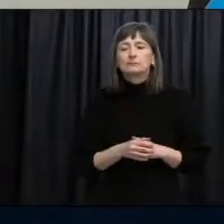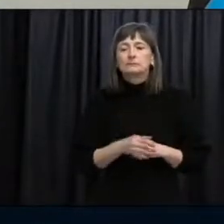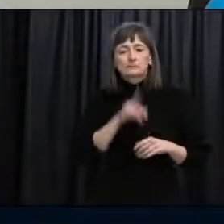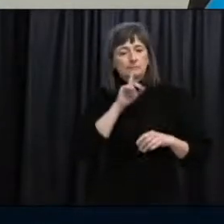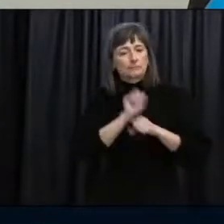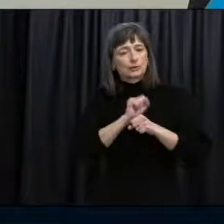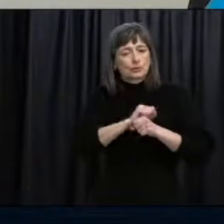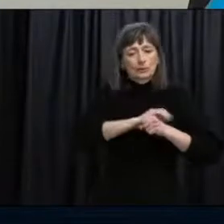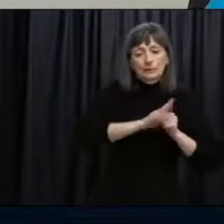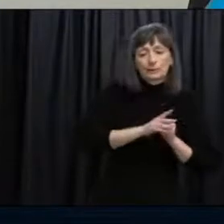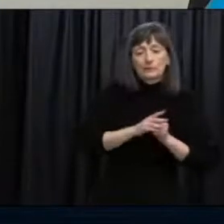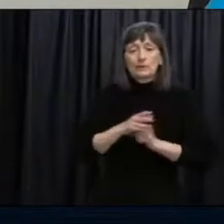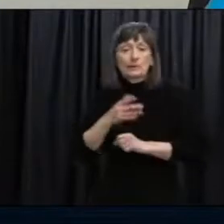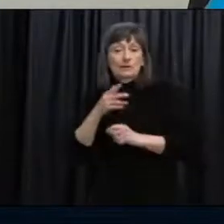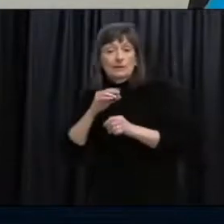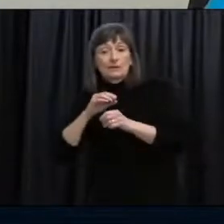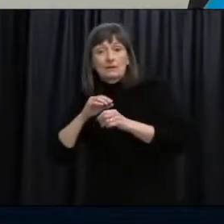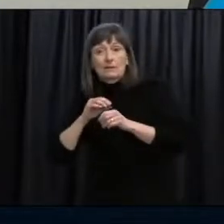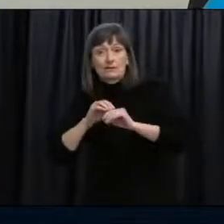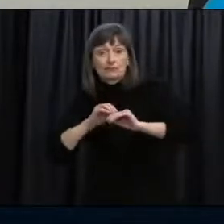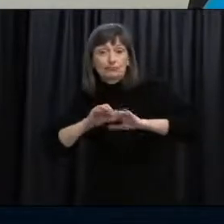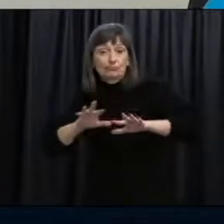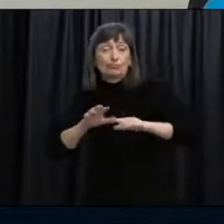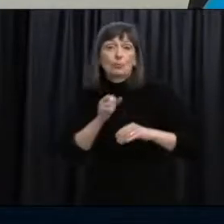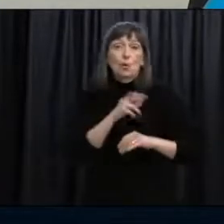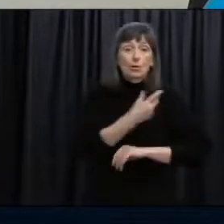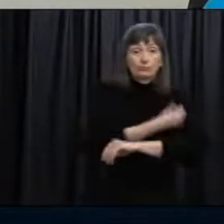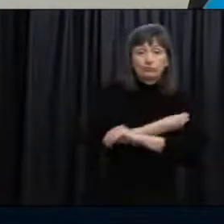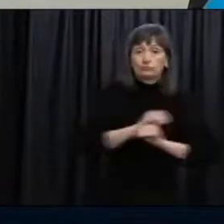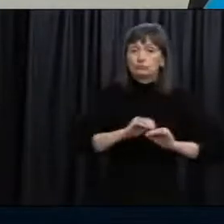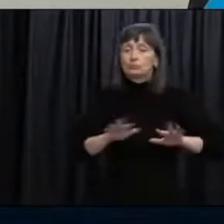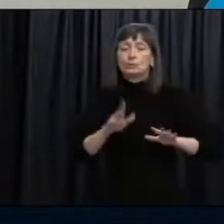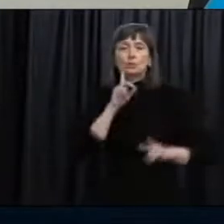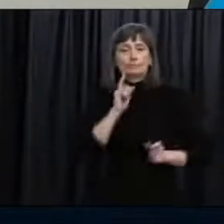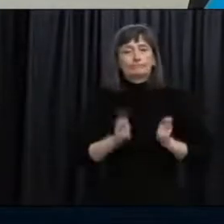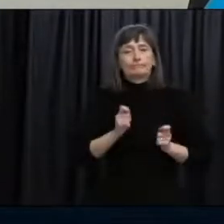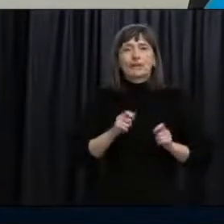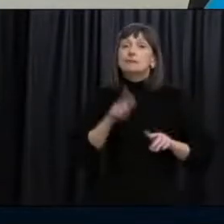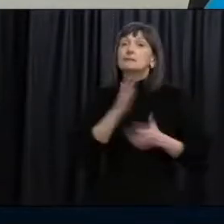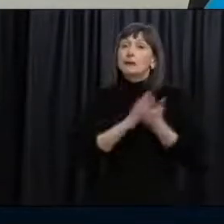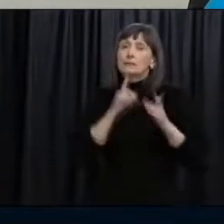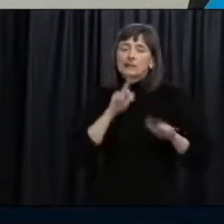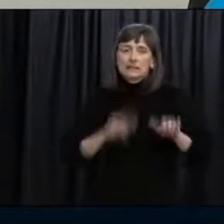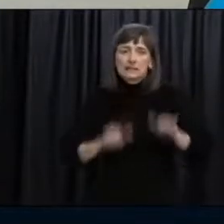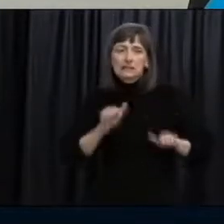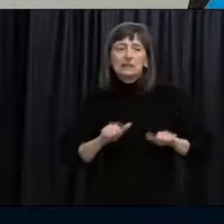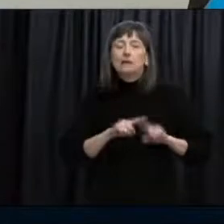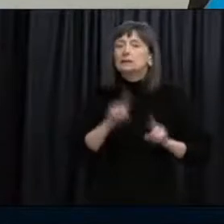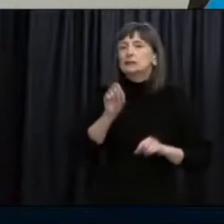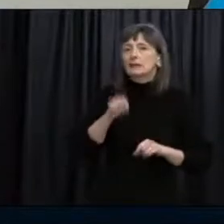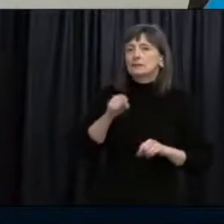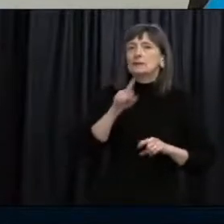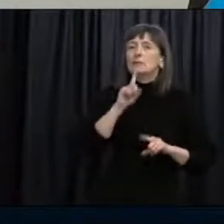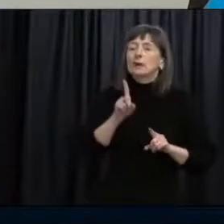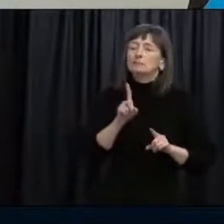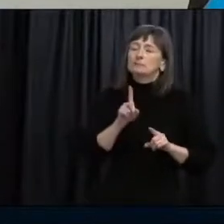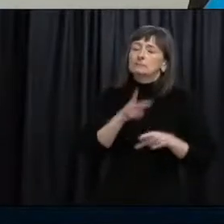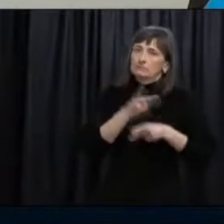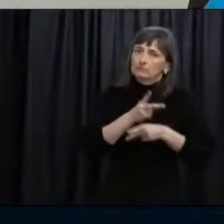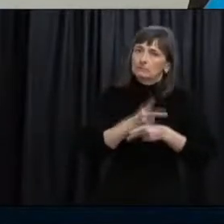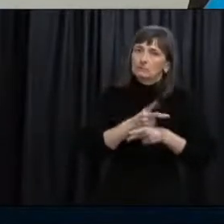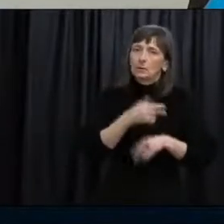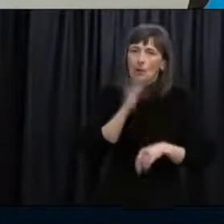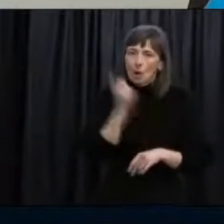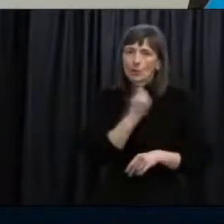and this pandemic, which we know to be causing some degree of uncertainty. But please be rest assured these events are very rare, and